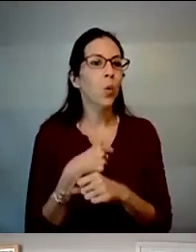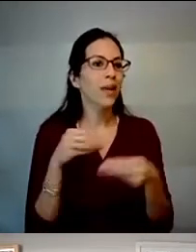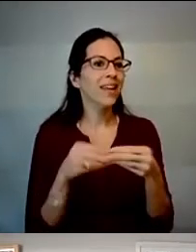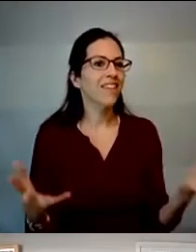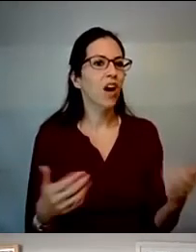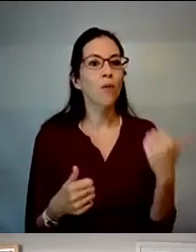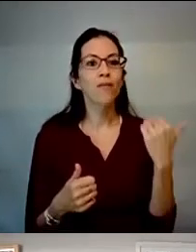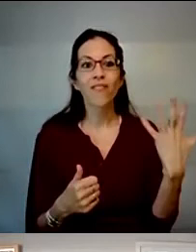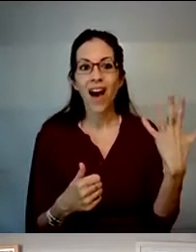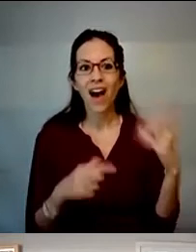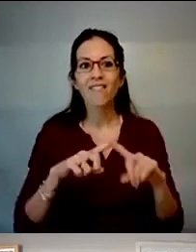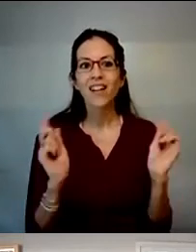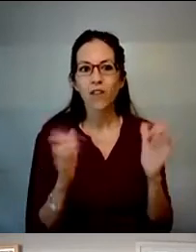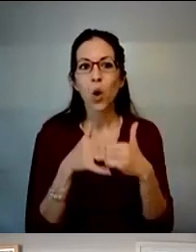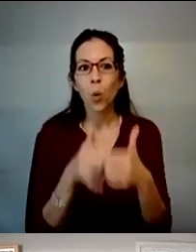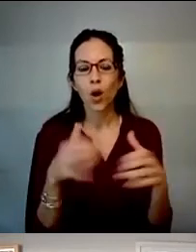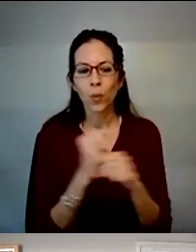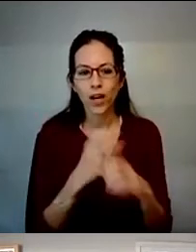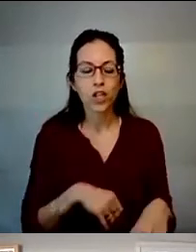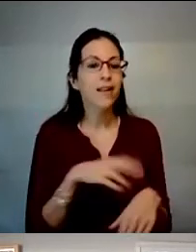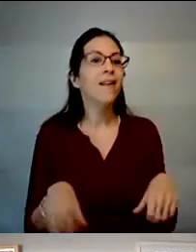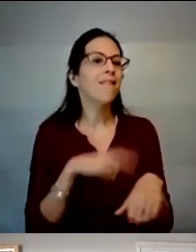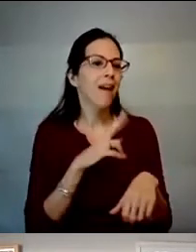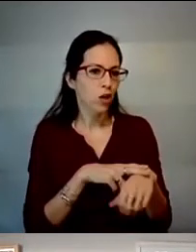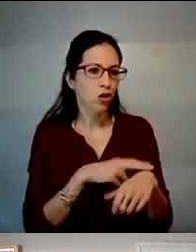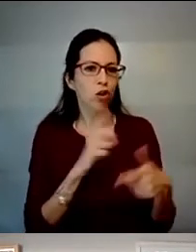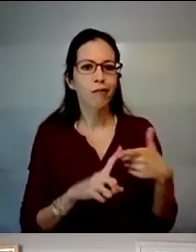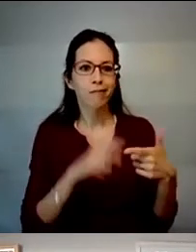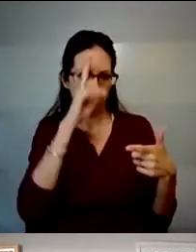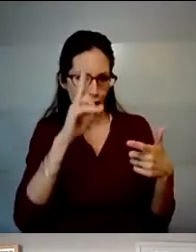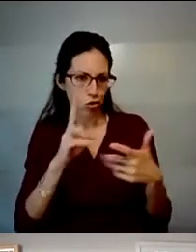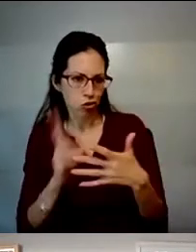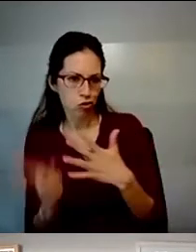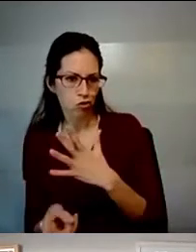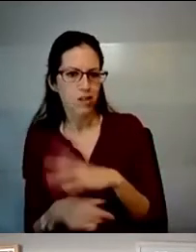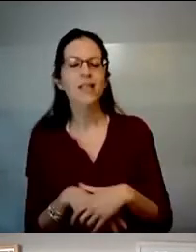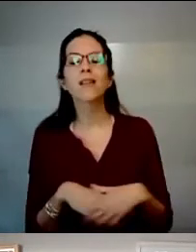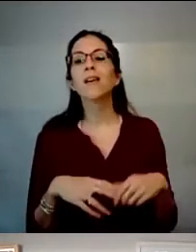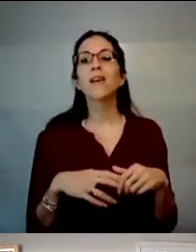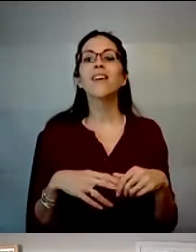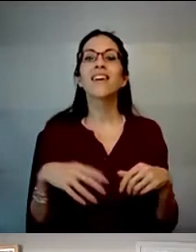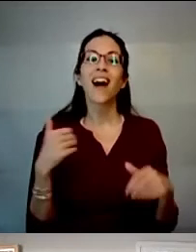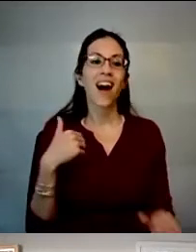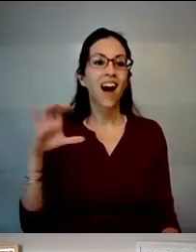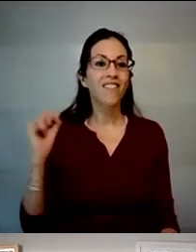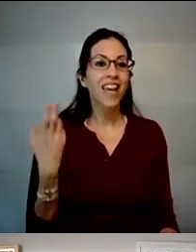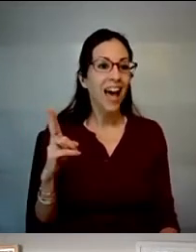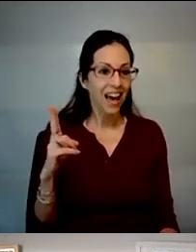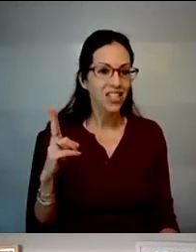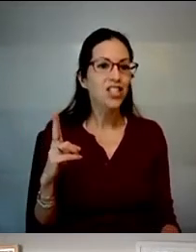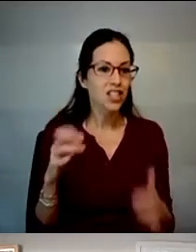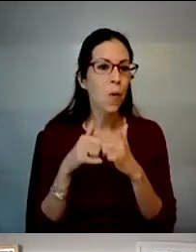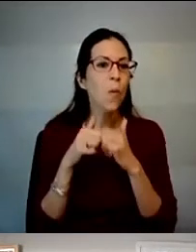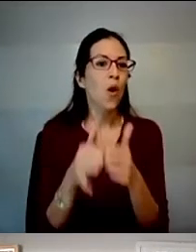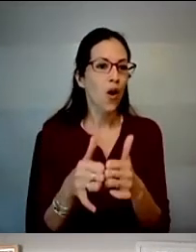award winners. There's the national award winner, there's some honorees. But with that, there's a sort of a cash award, but